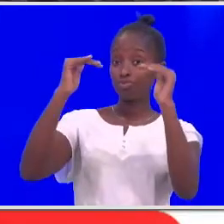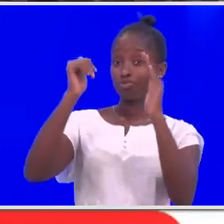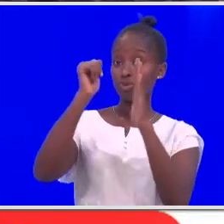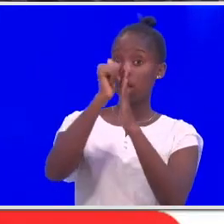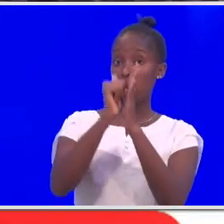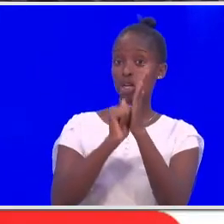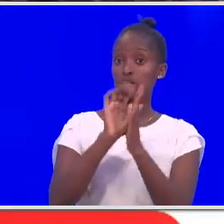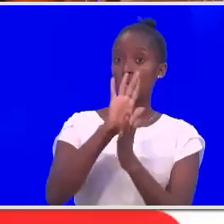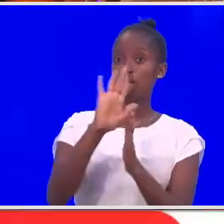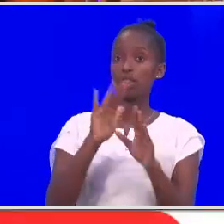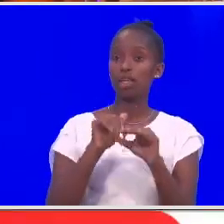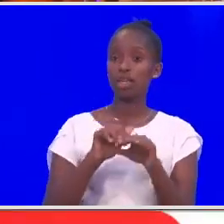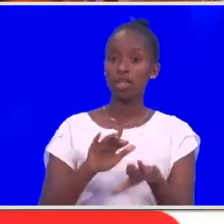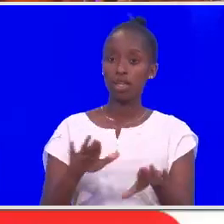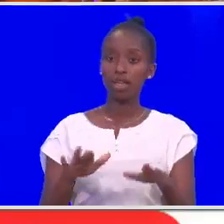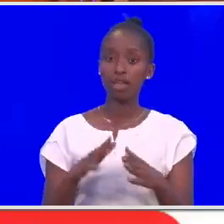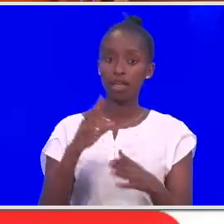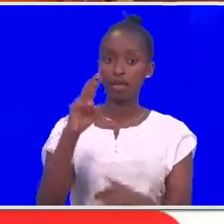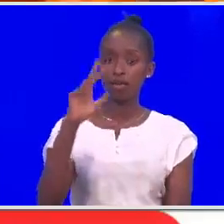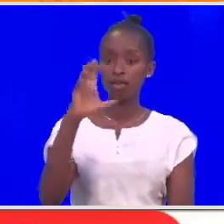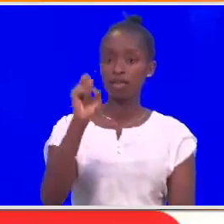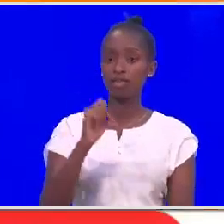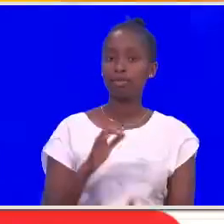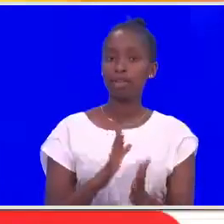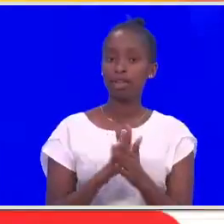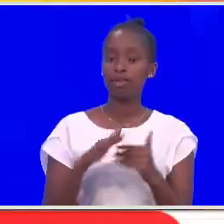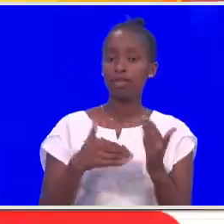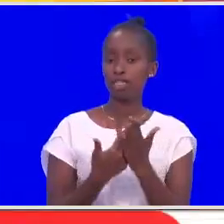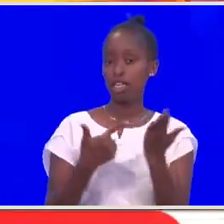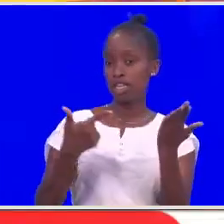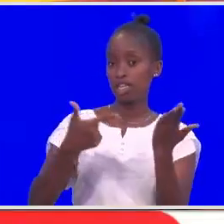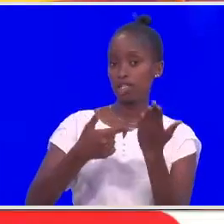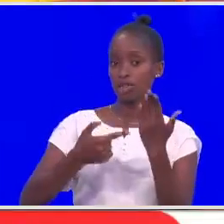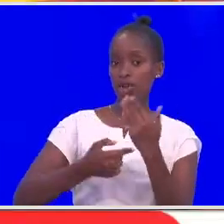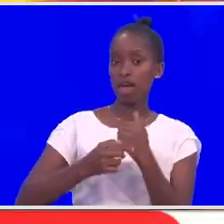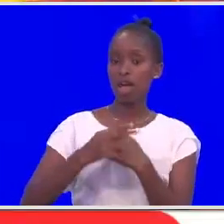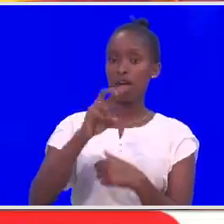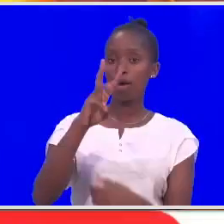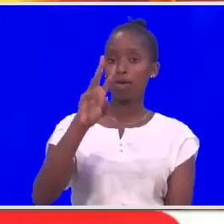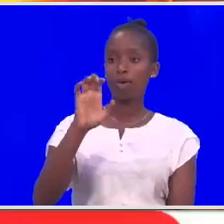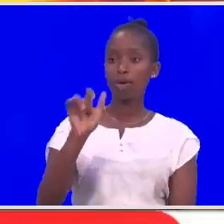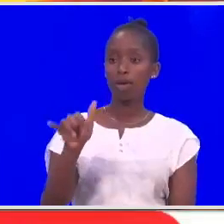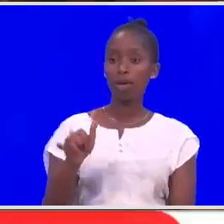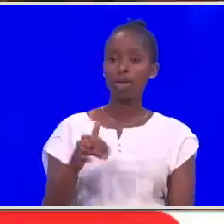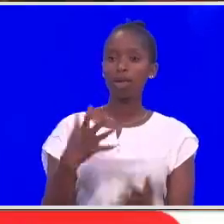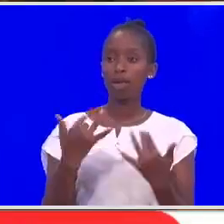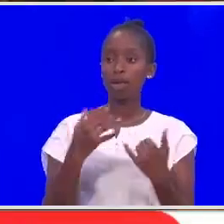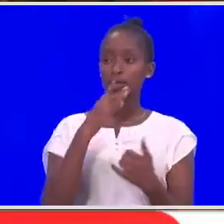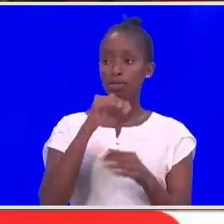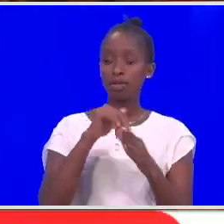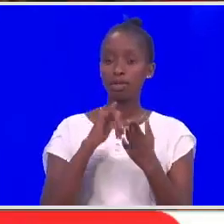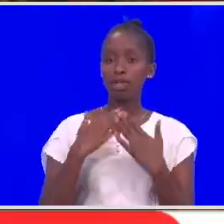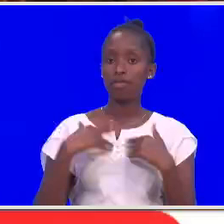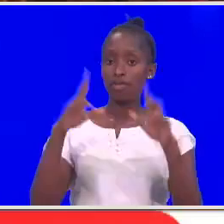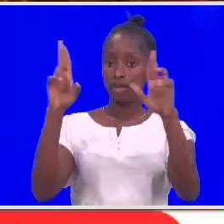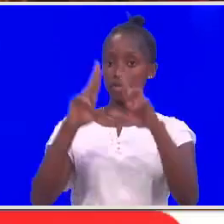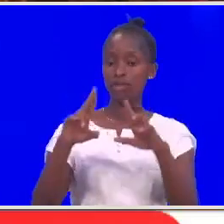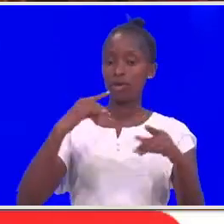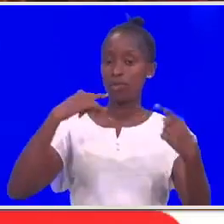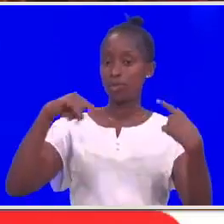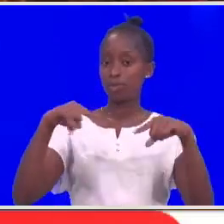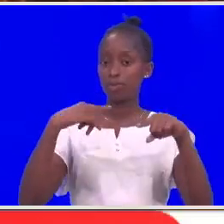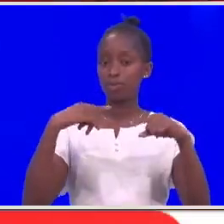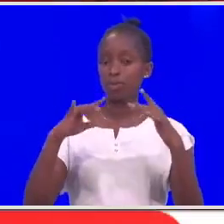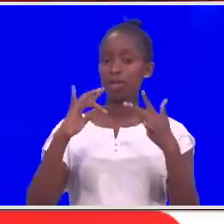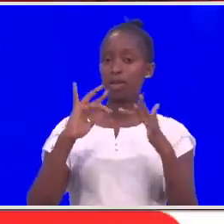in the areas of MSMEs, digital superhighway, housing, healthcare, and agriculture. Speaking at the International Competition Network workshop